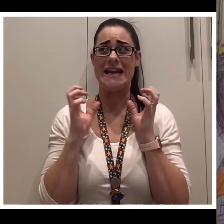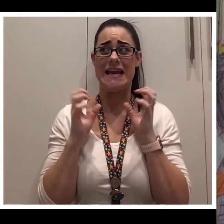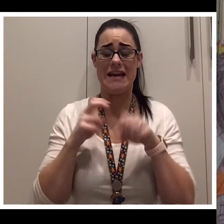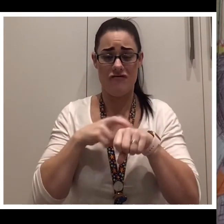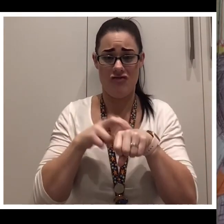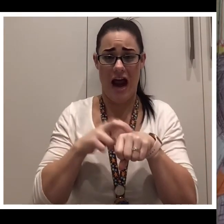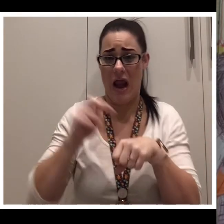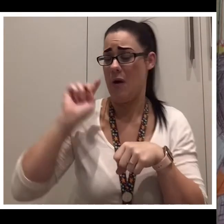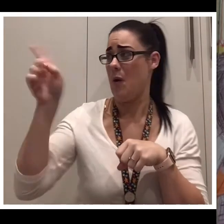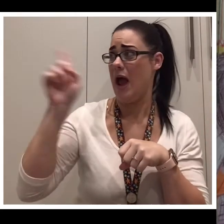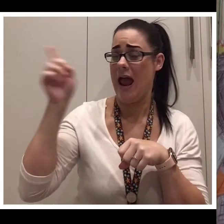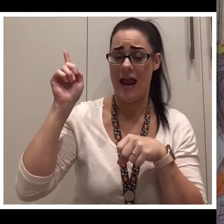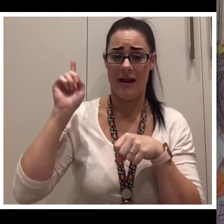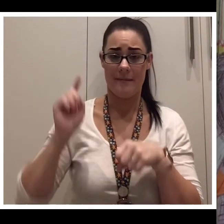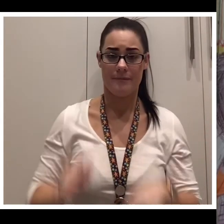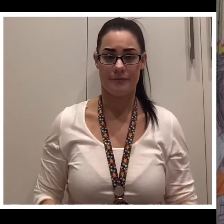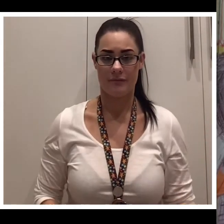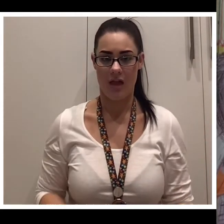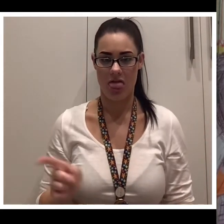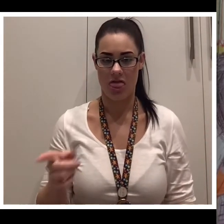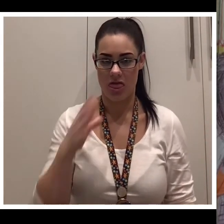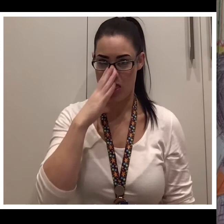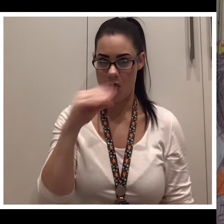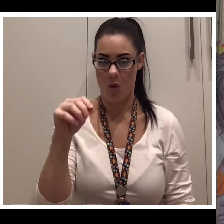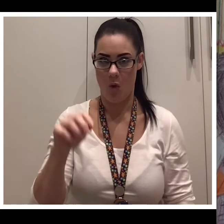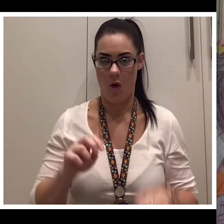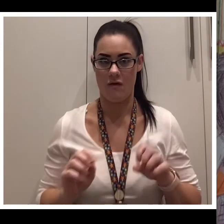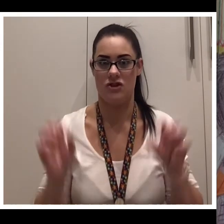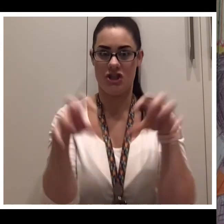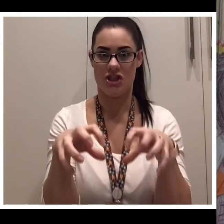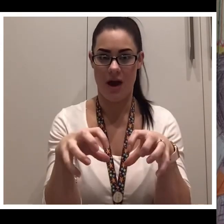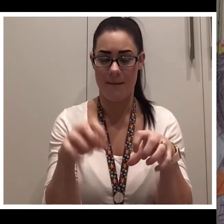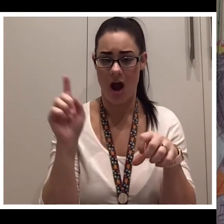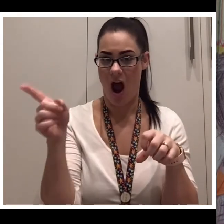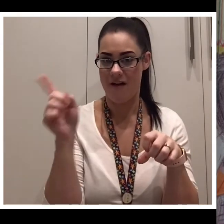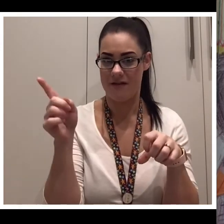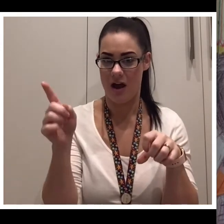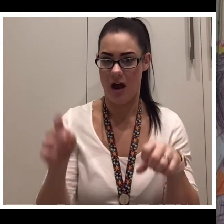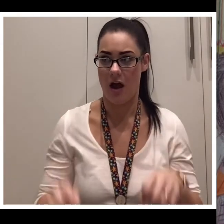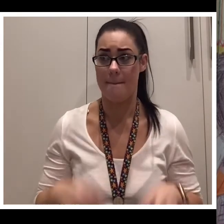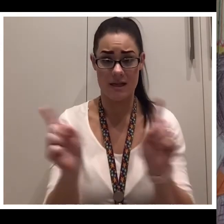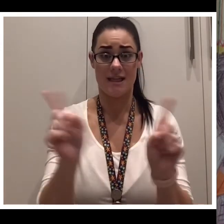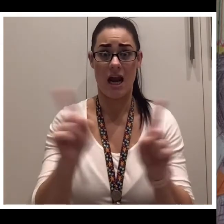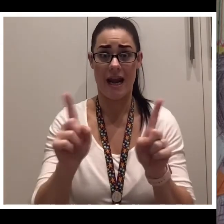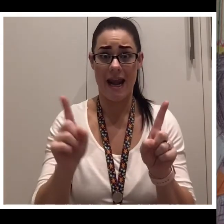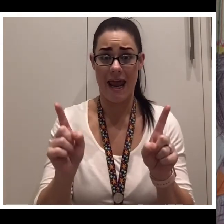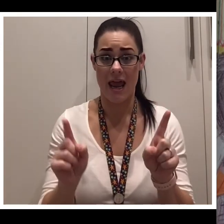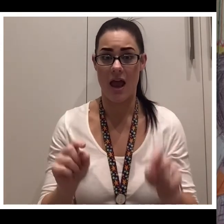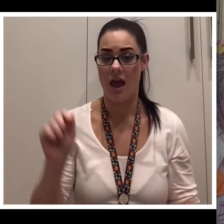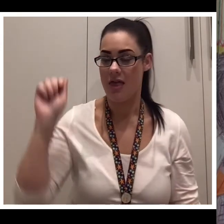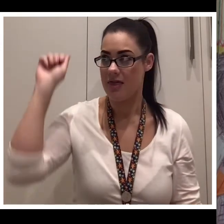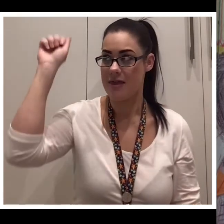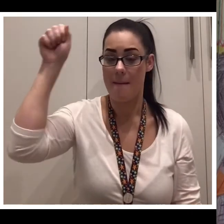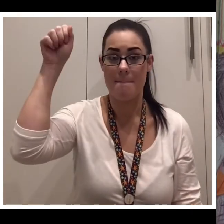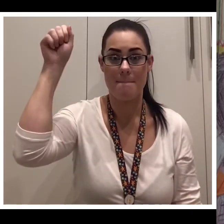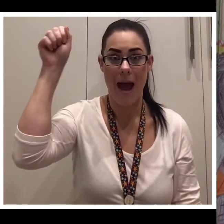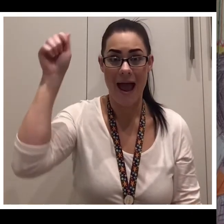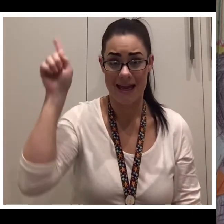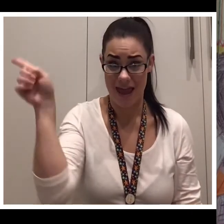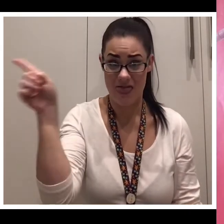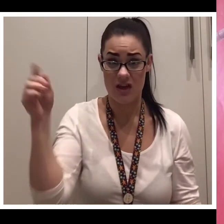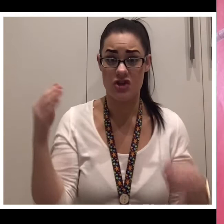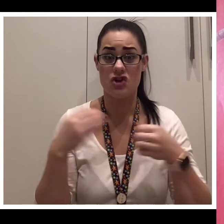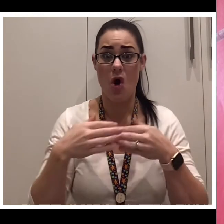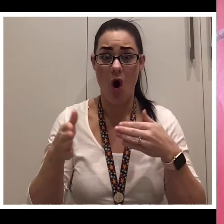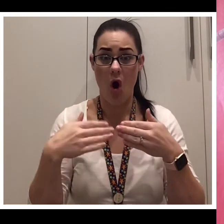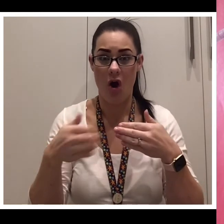loudly and ran away. The wolf leapt after her, but suddenly there was a banging at the door.